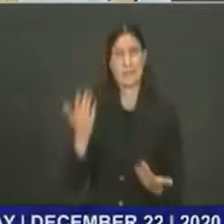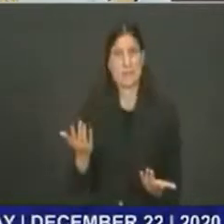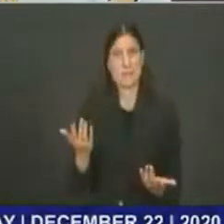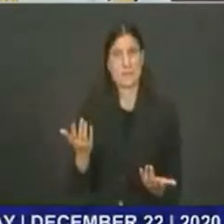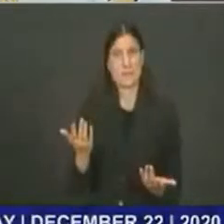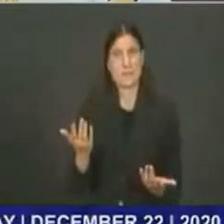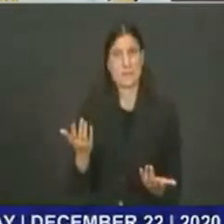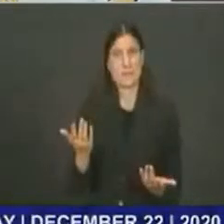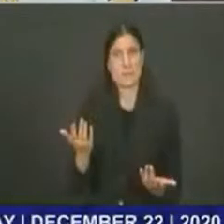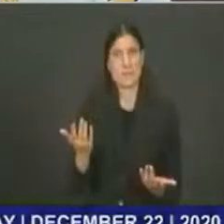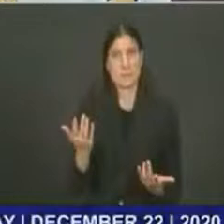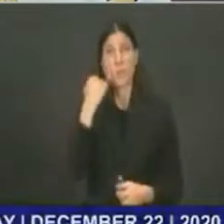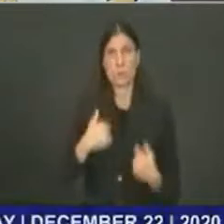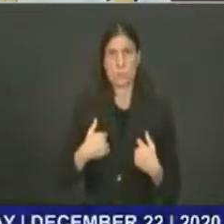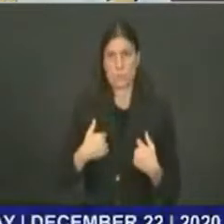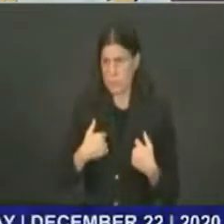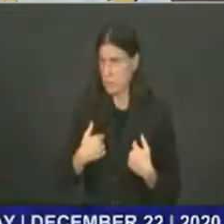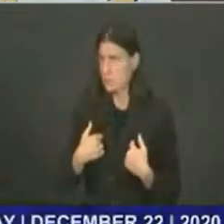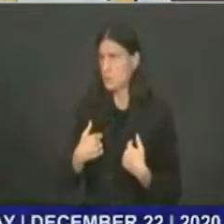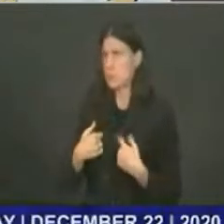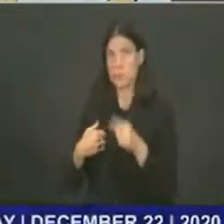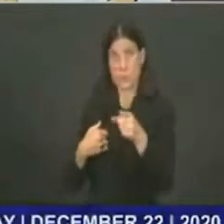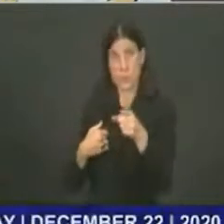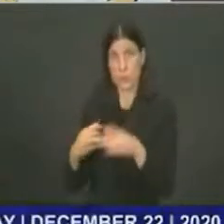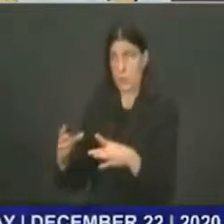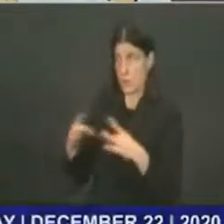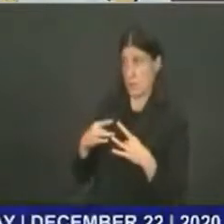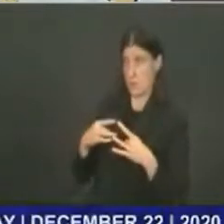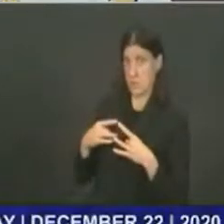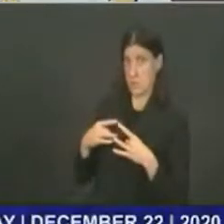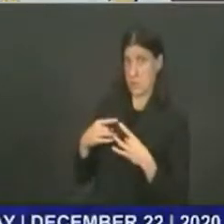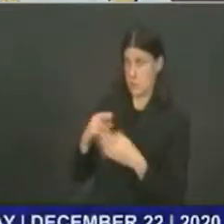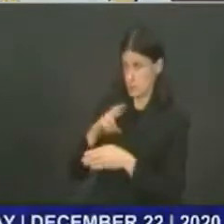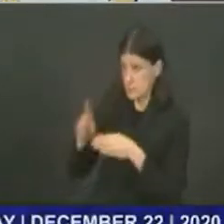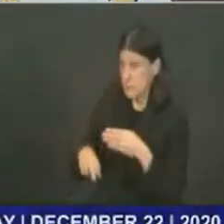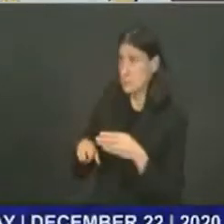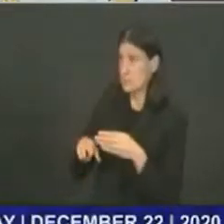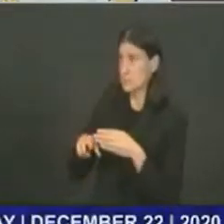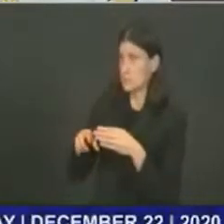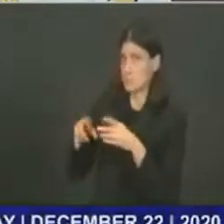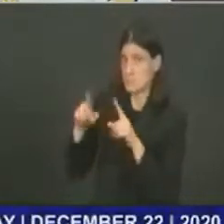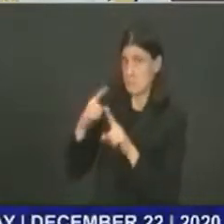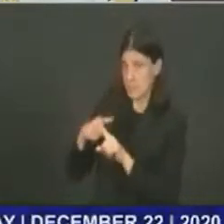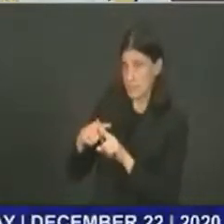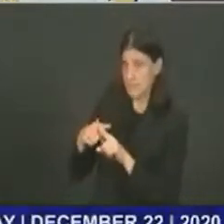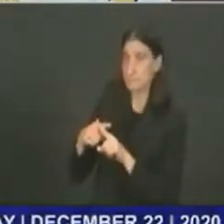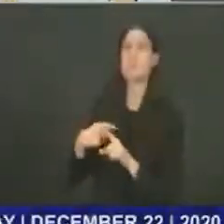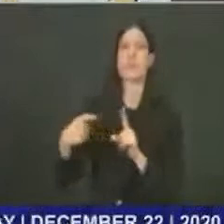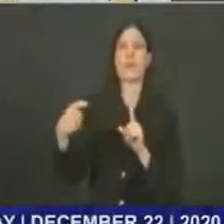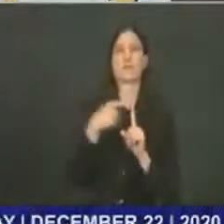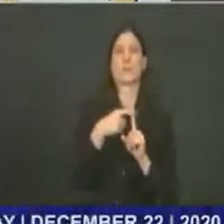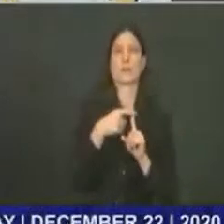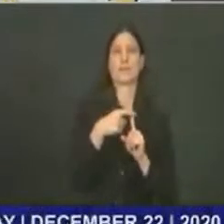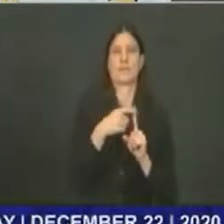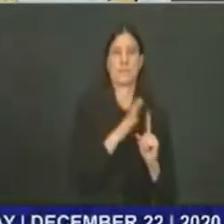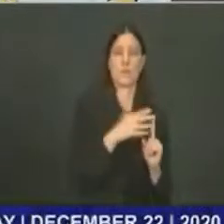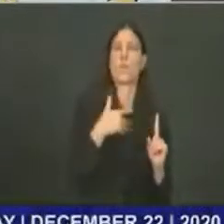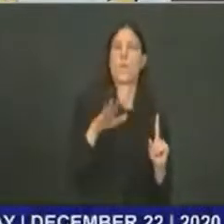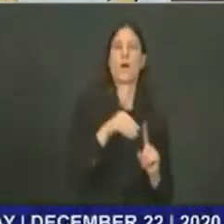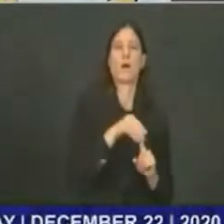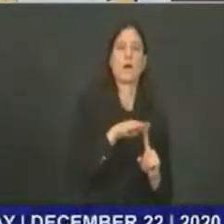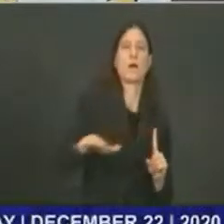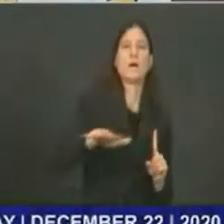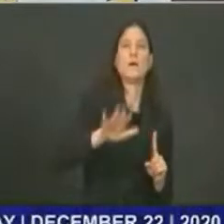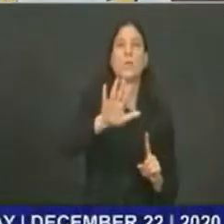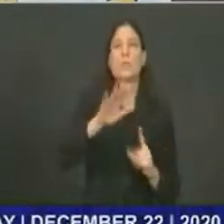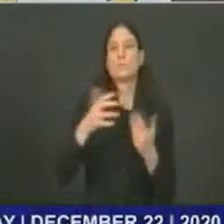isolation, protecting your household, keeping other people from getting infected, you then have the power to save